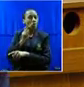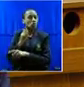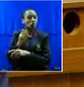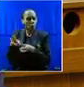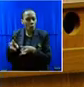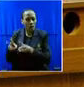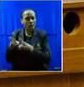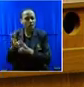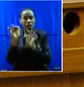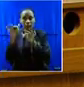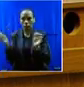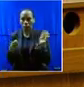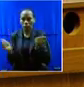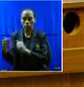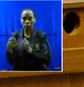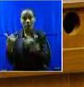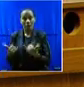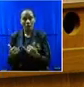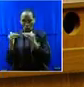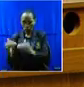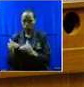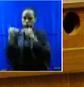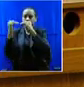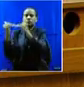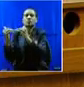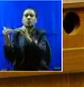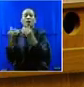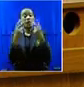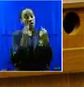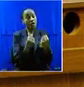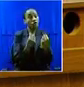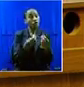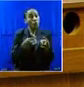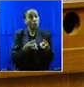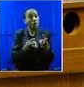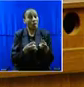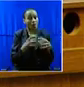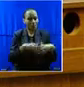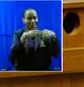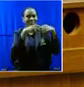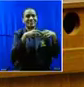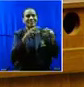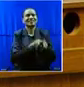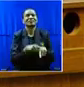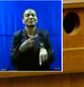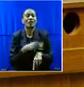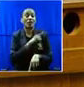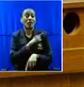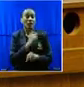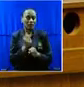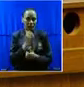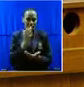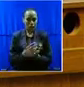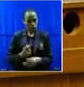employment are being scaled up and new forms of public employment created to meet the